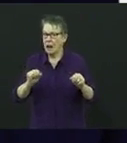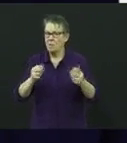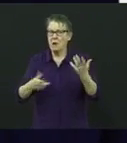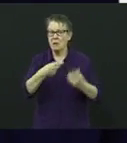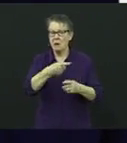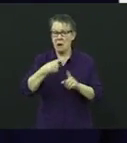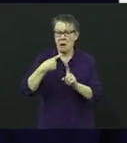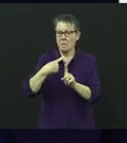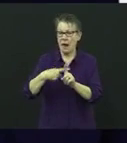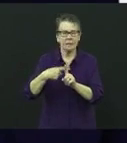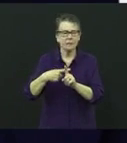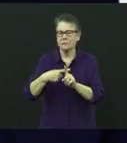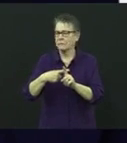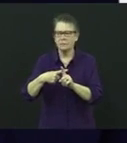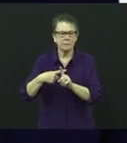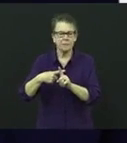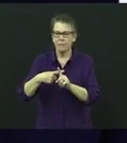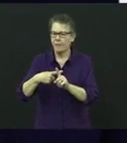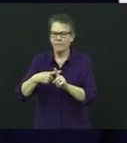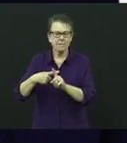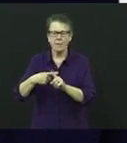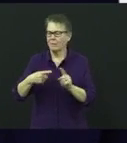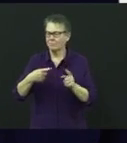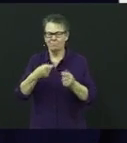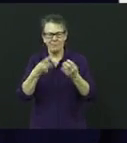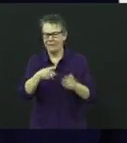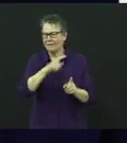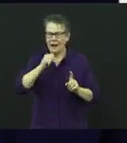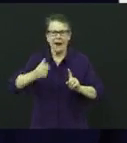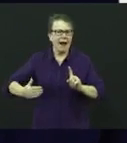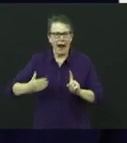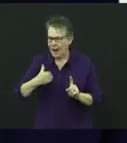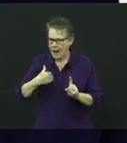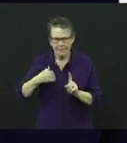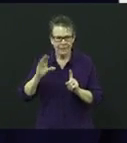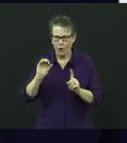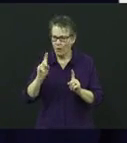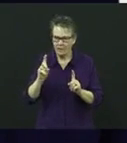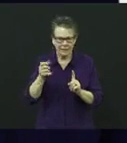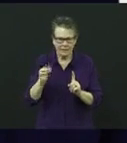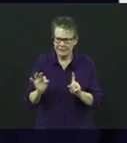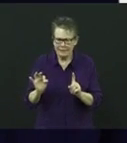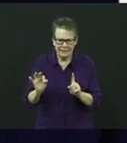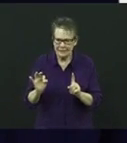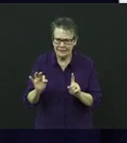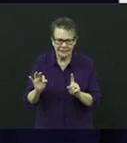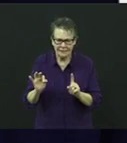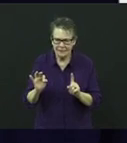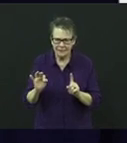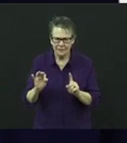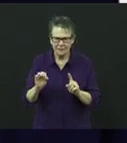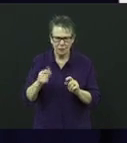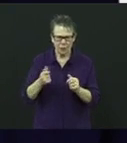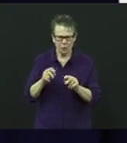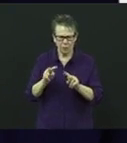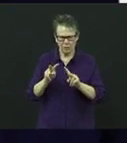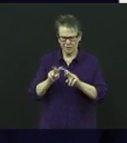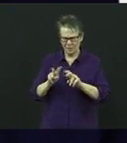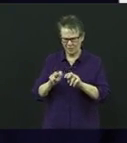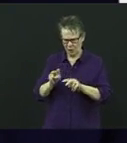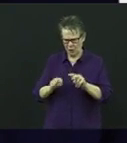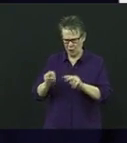25%, 27%, that helps us with our predictions on what percentage of them would then require